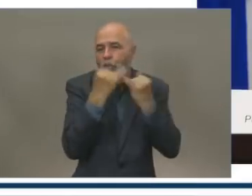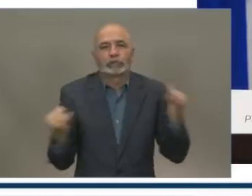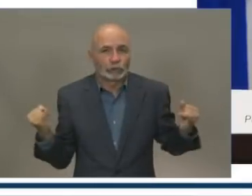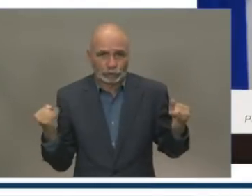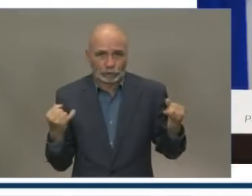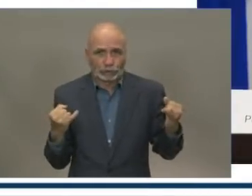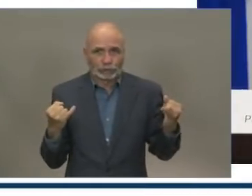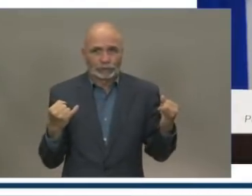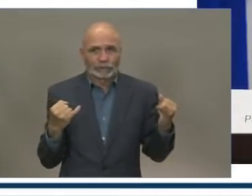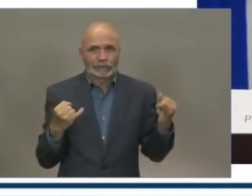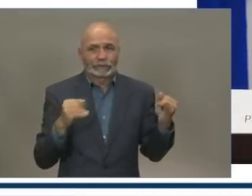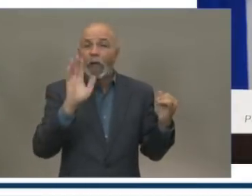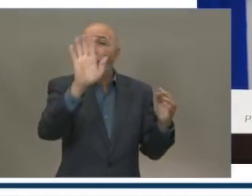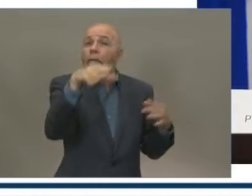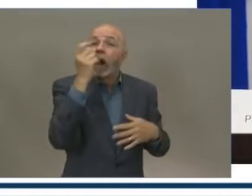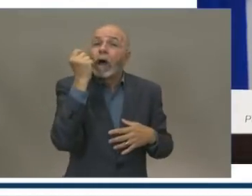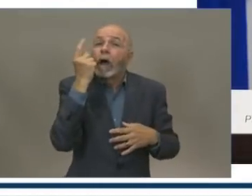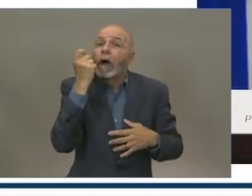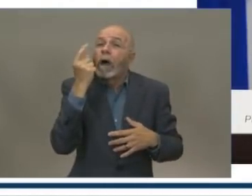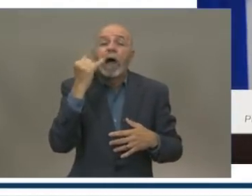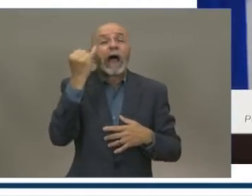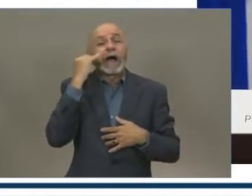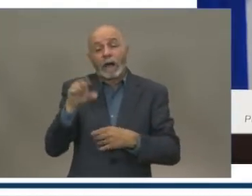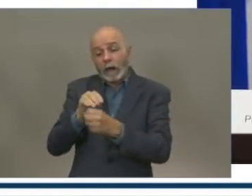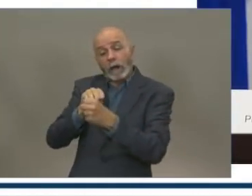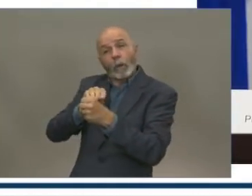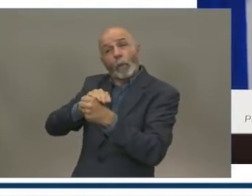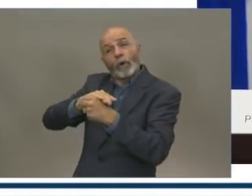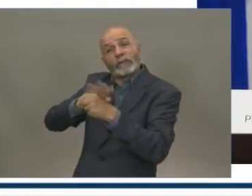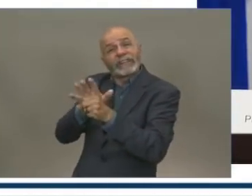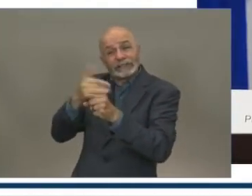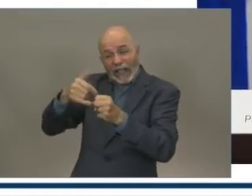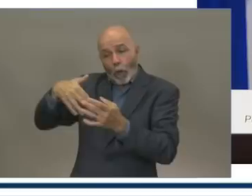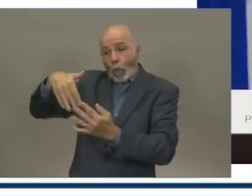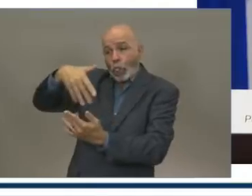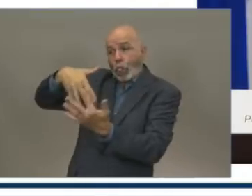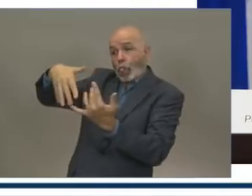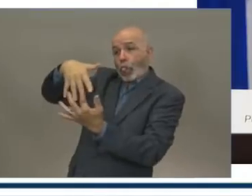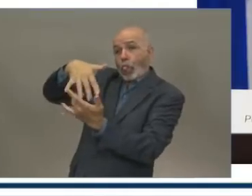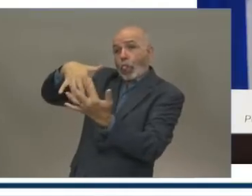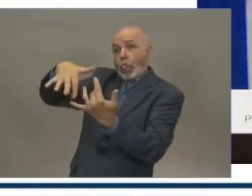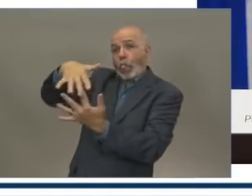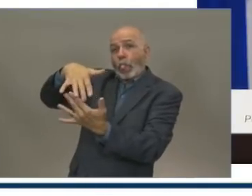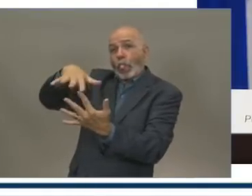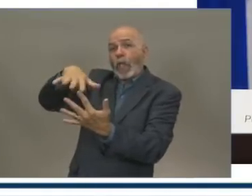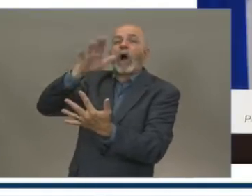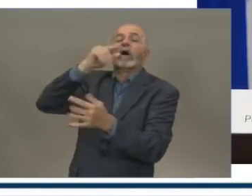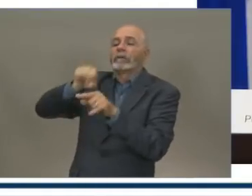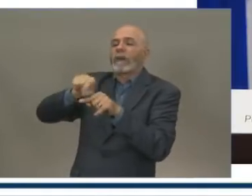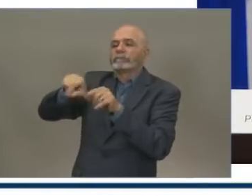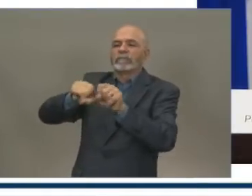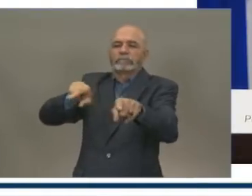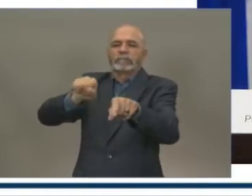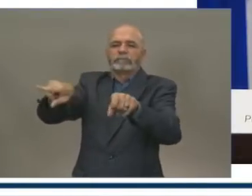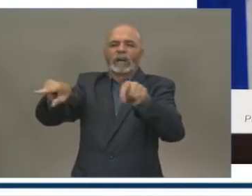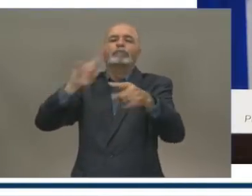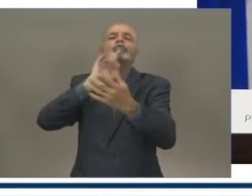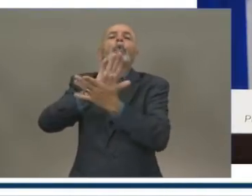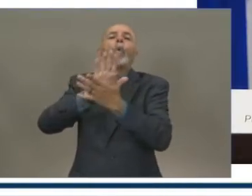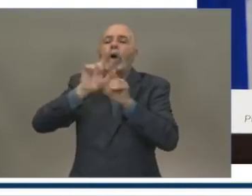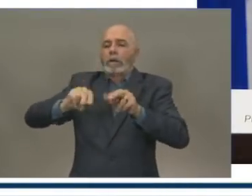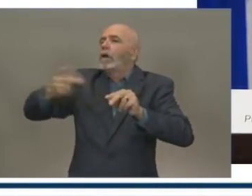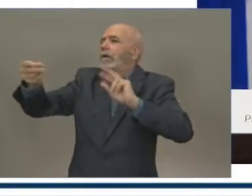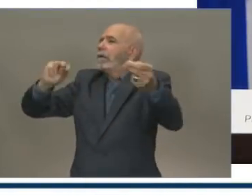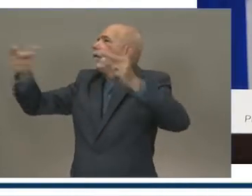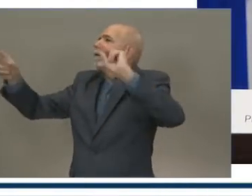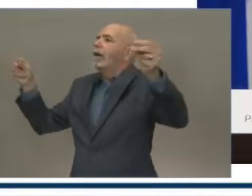simple. If COVID is in our communities, it's in our schools. And the best thing that every Nova Scotian can do to help is